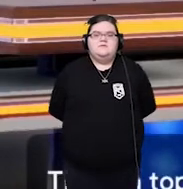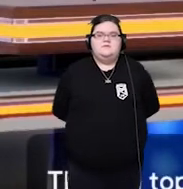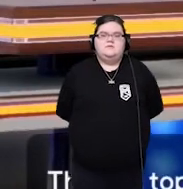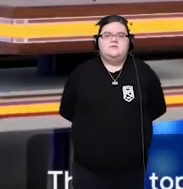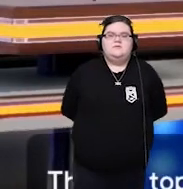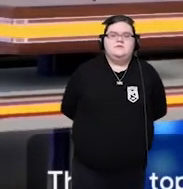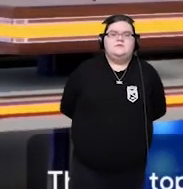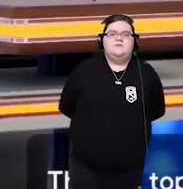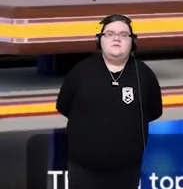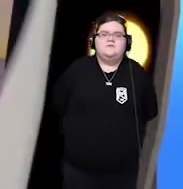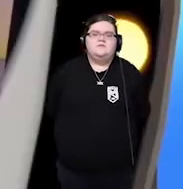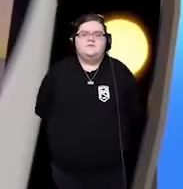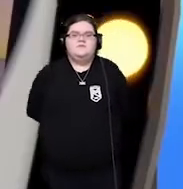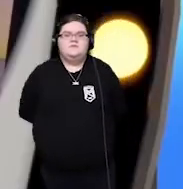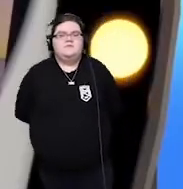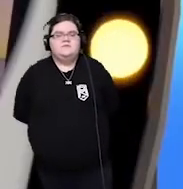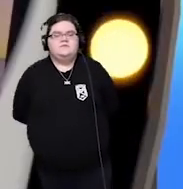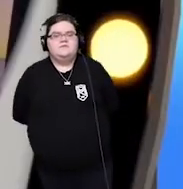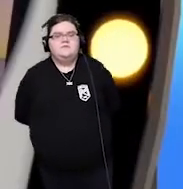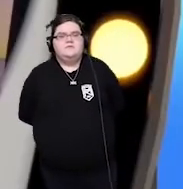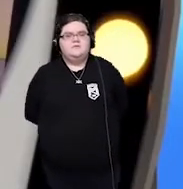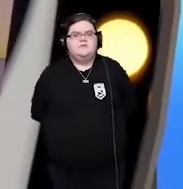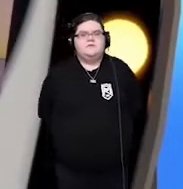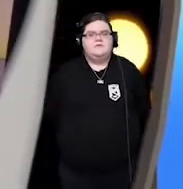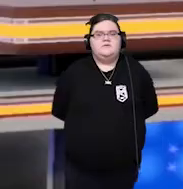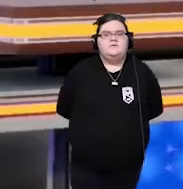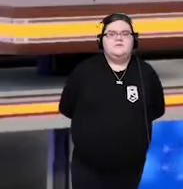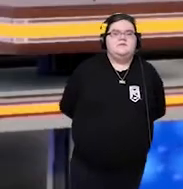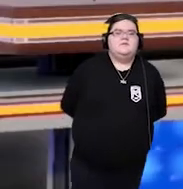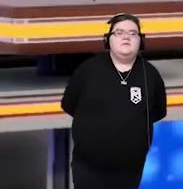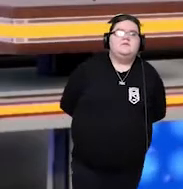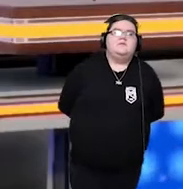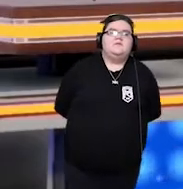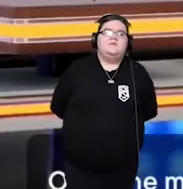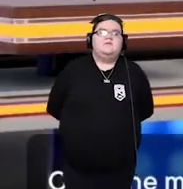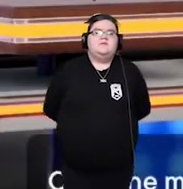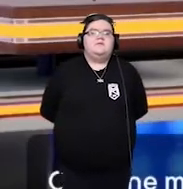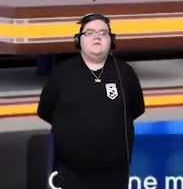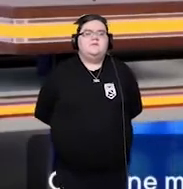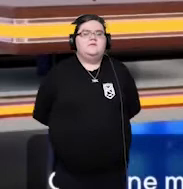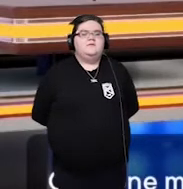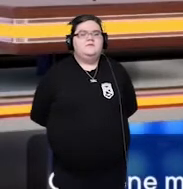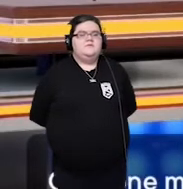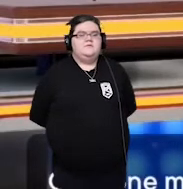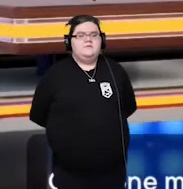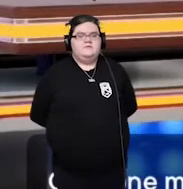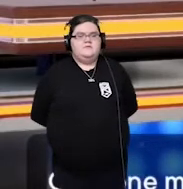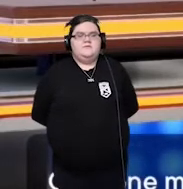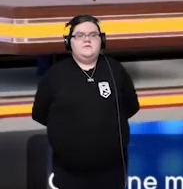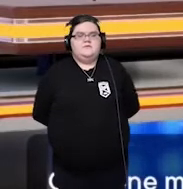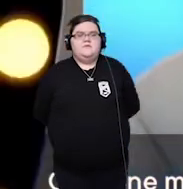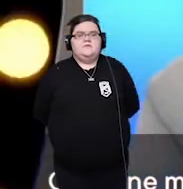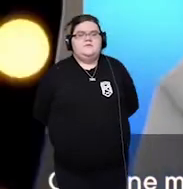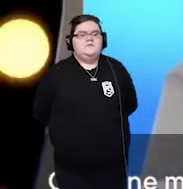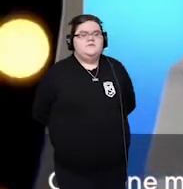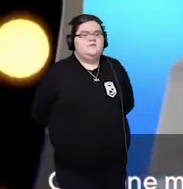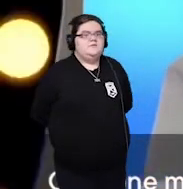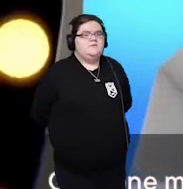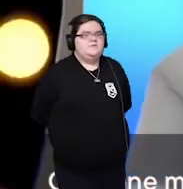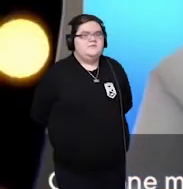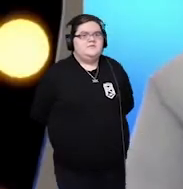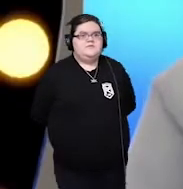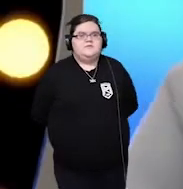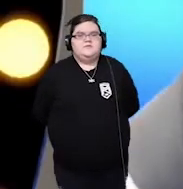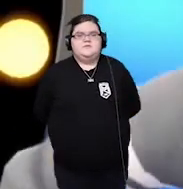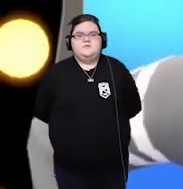top answer. They could still win. Come on. Yeah, we just get a massive benefit in the final. Oh, only one more answer left to find. Name a musical instrument